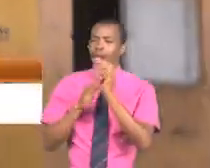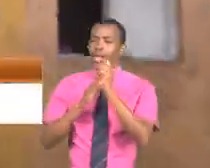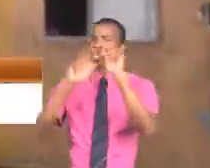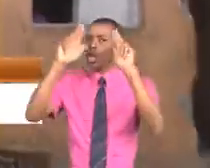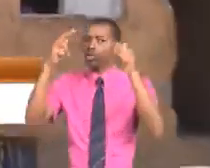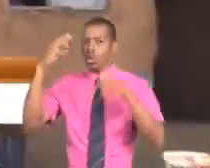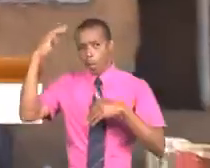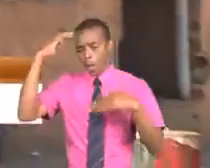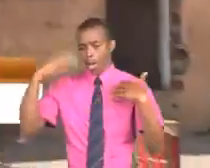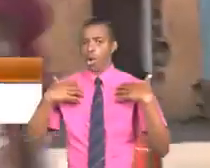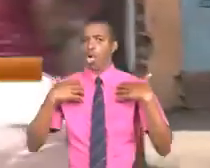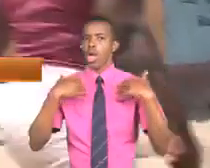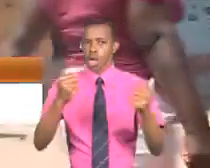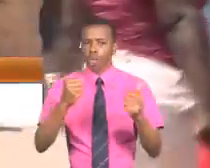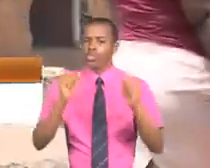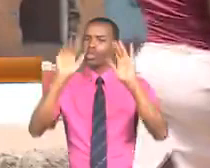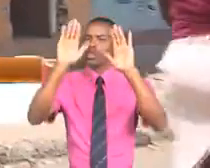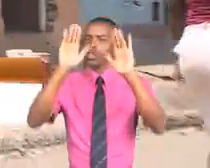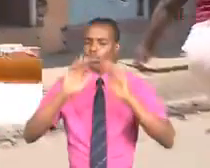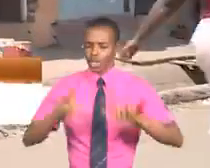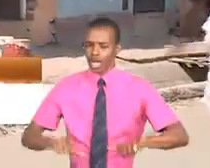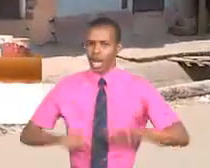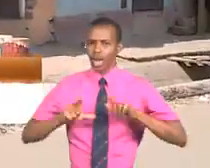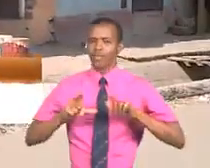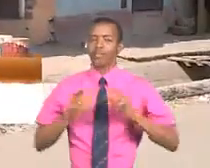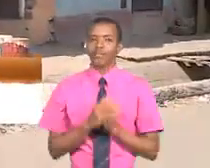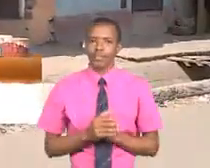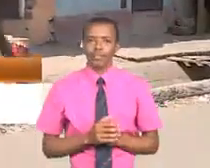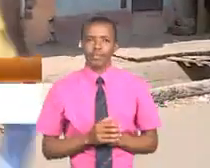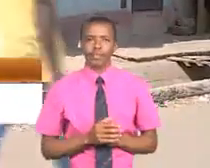zima la afya ya kiakili kwa muhimu maishani mwa binadamu.